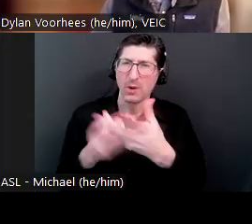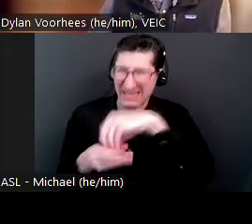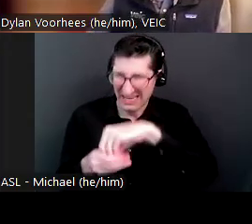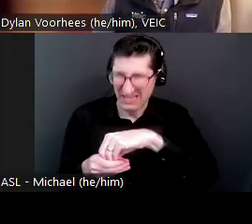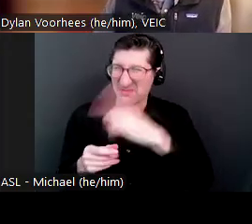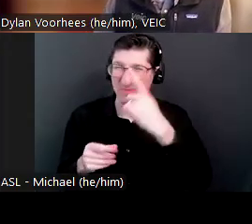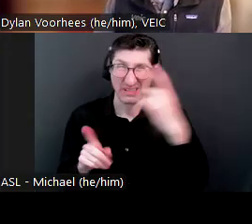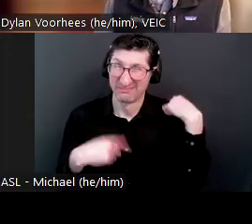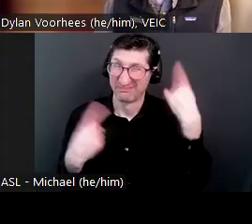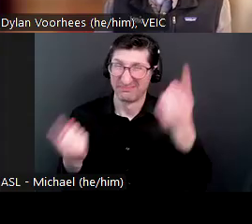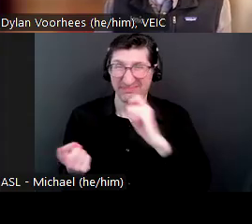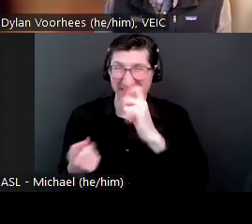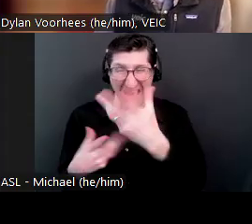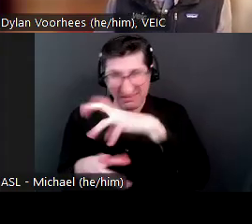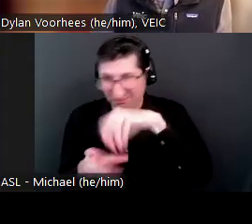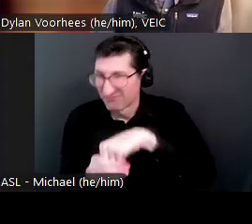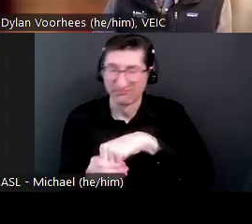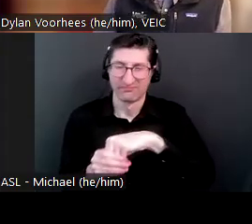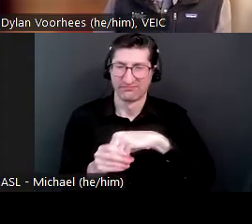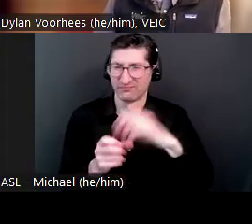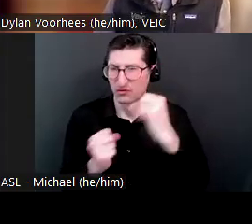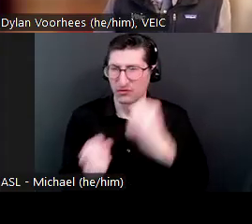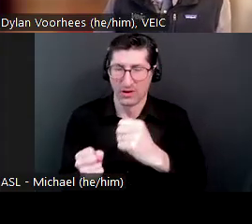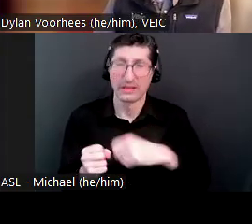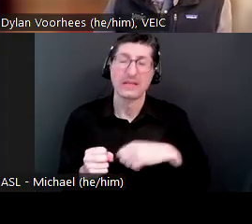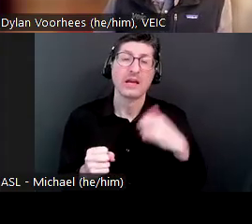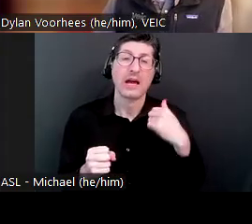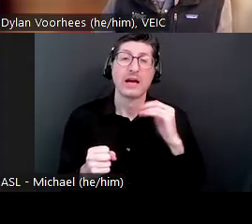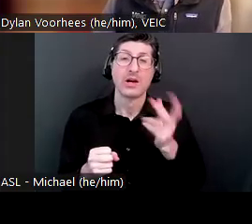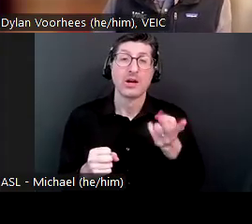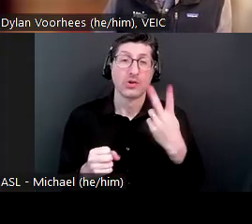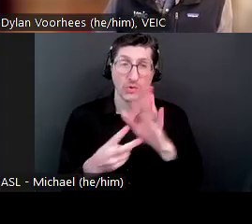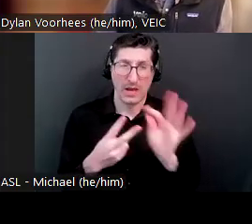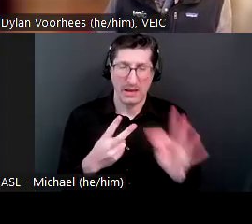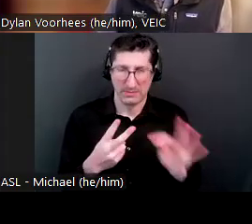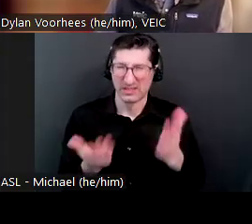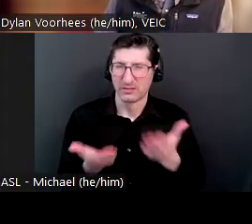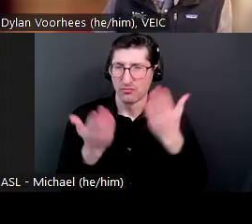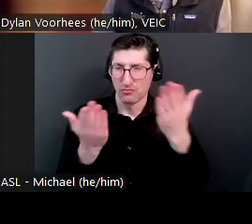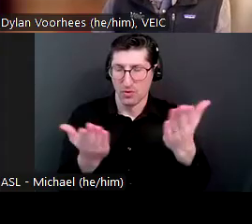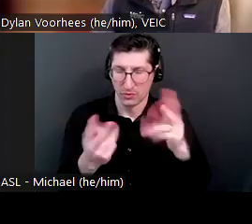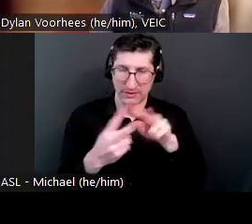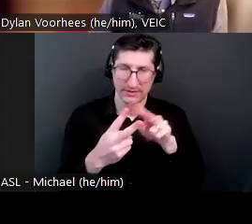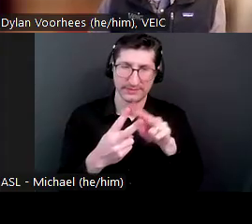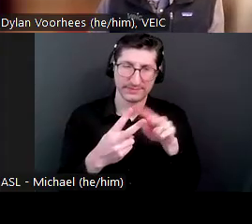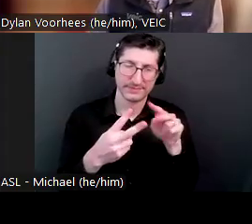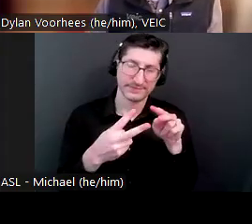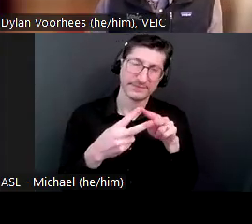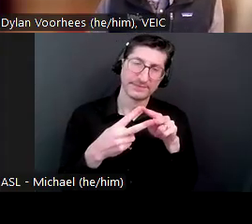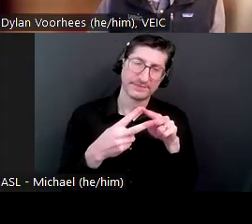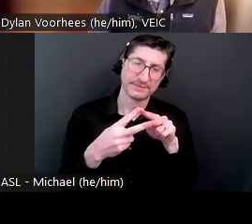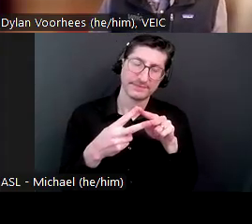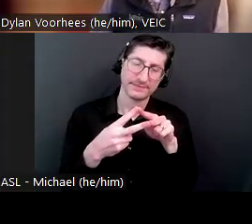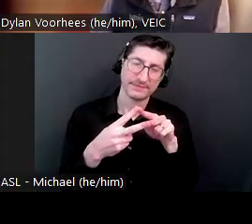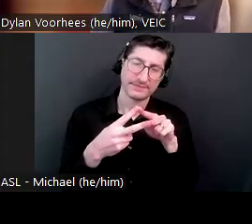past. And there are two options included in this proposal. One would be